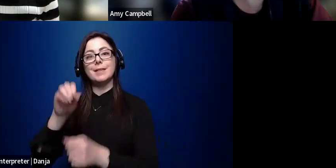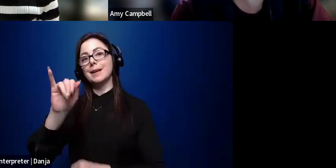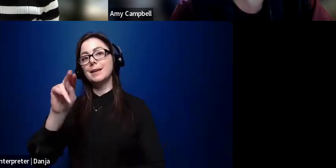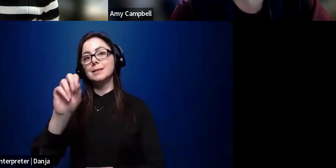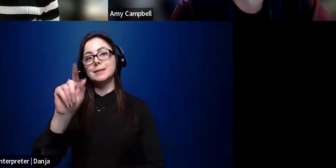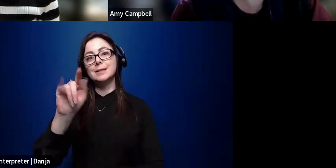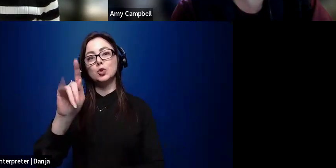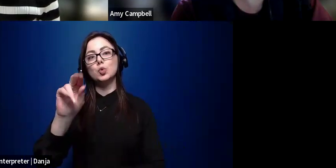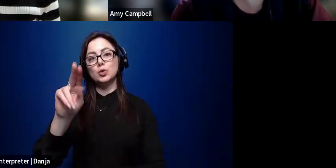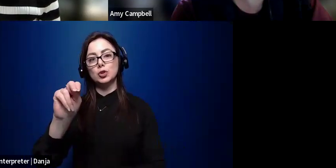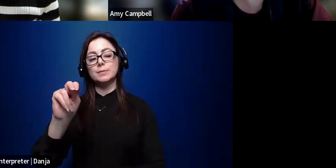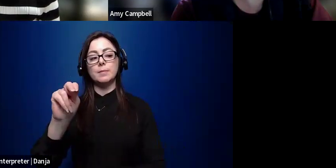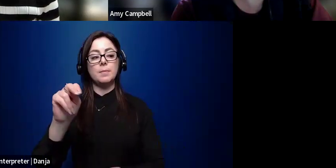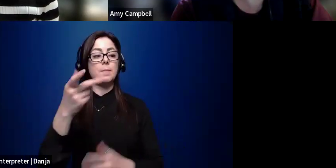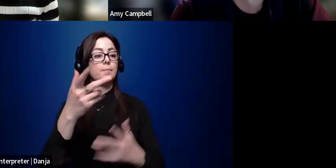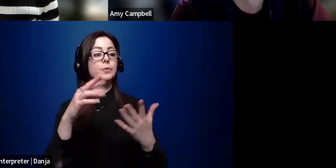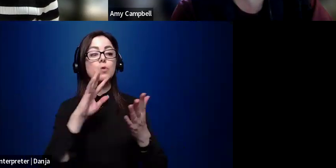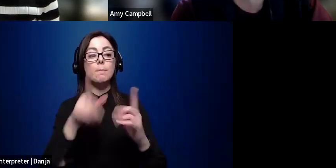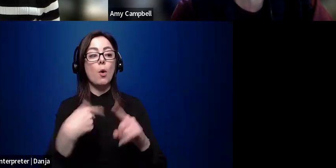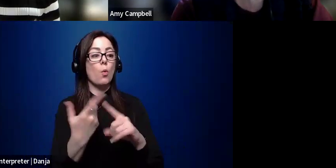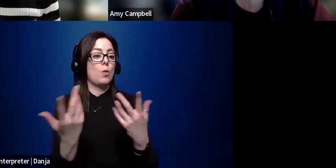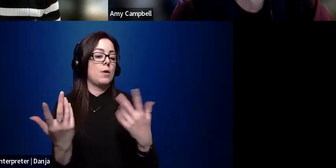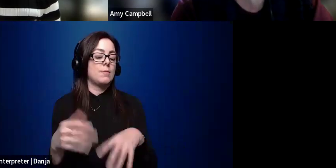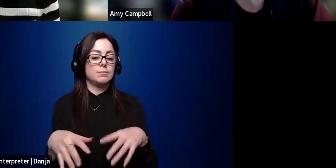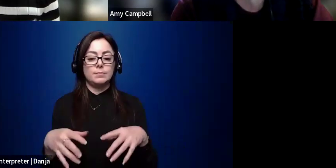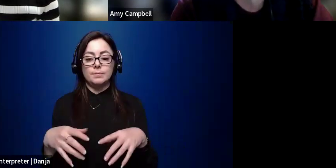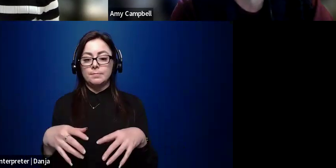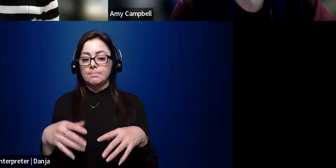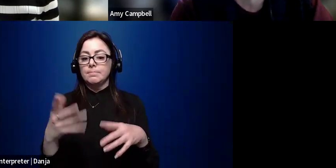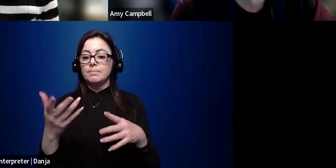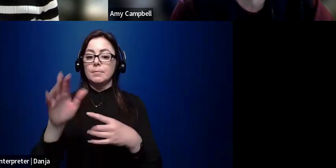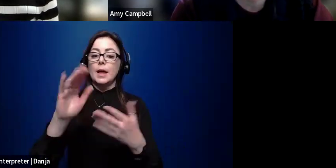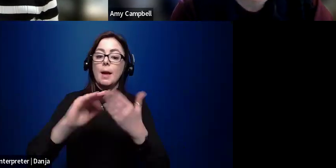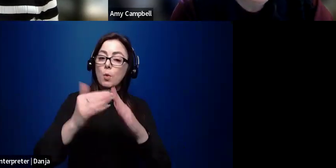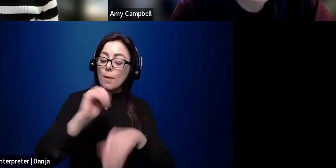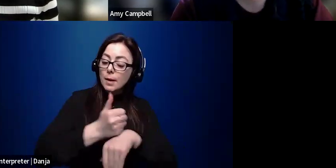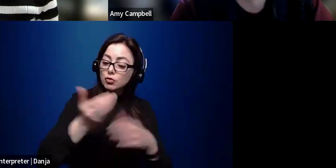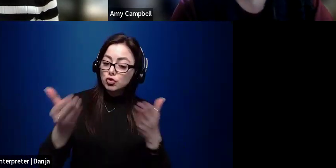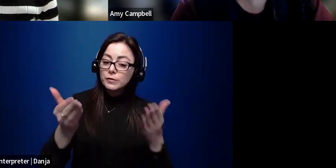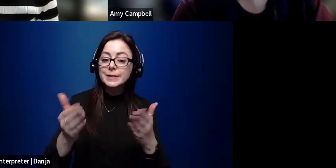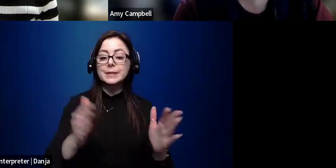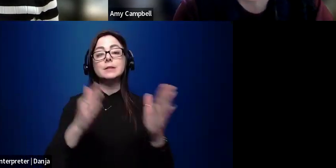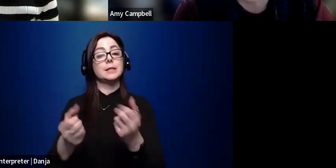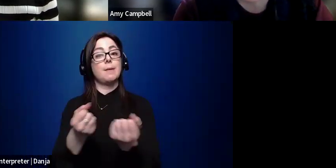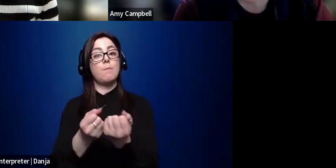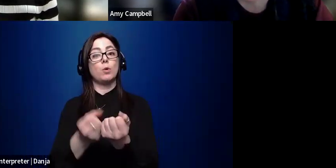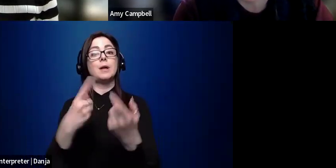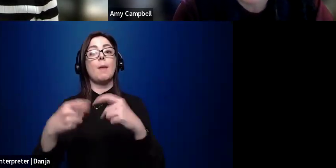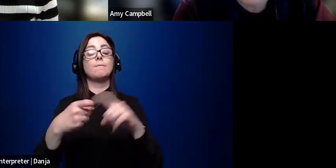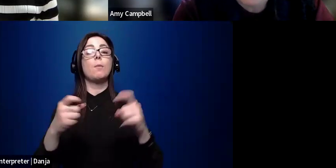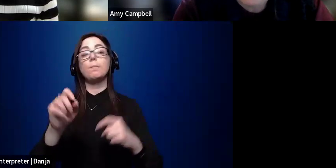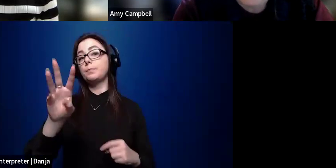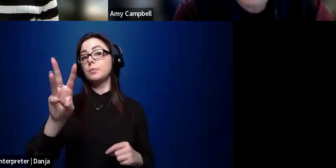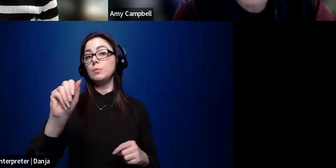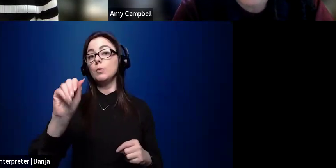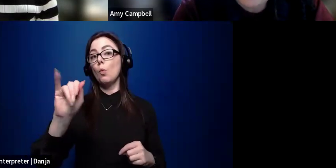and the supports that people need and waivers, this is what allows people to be